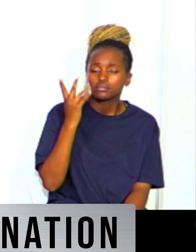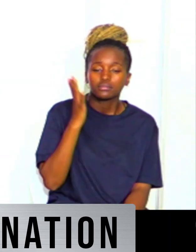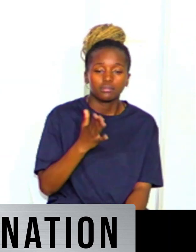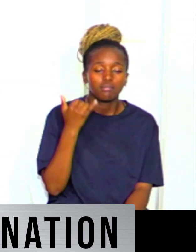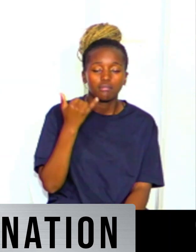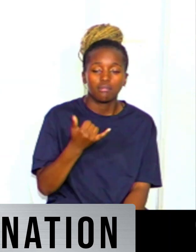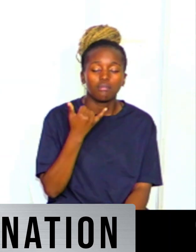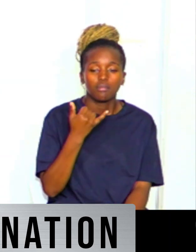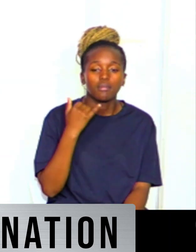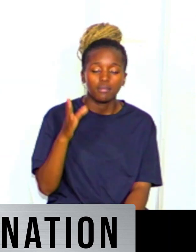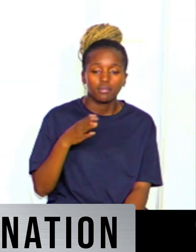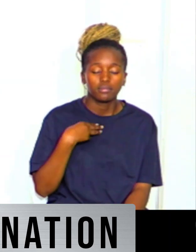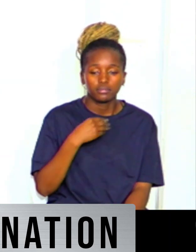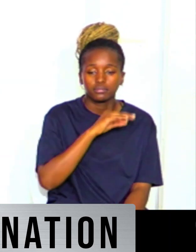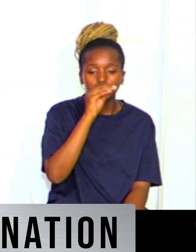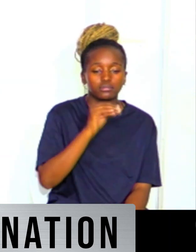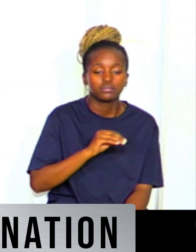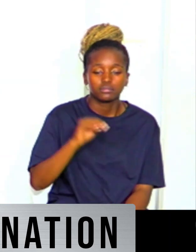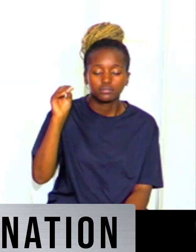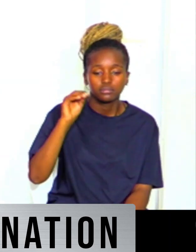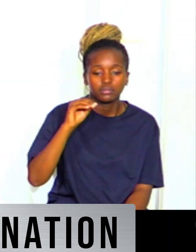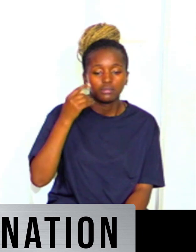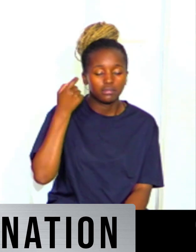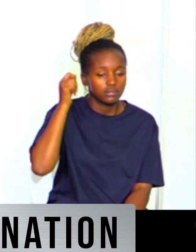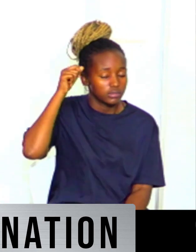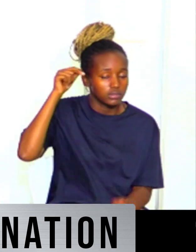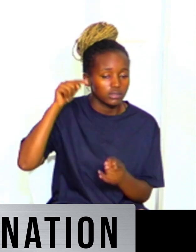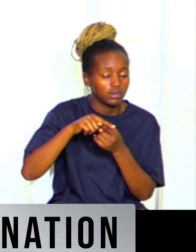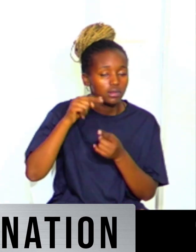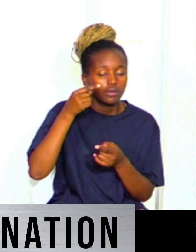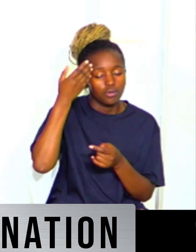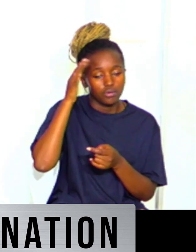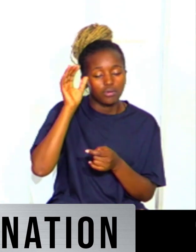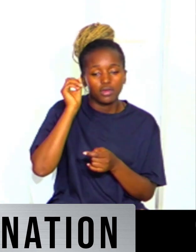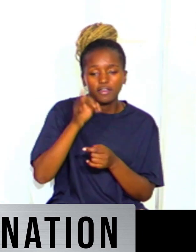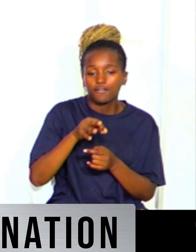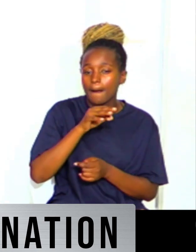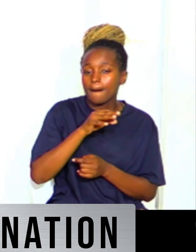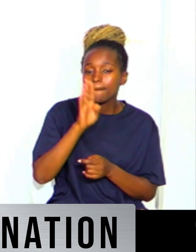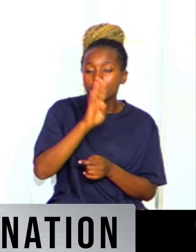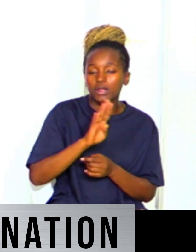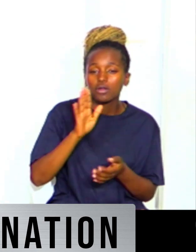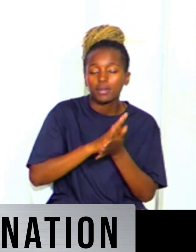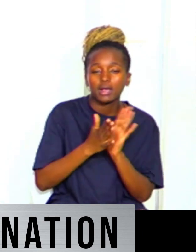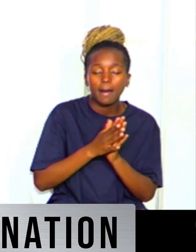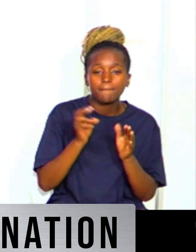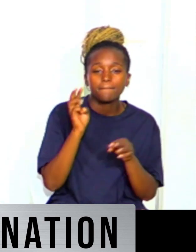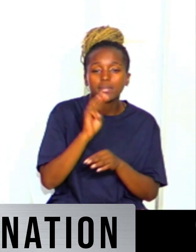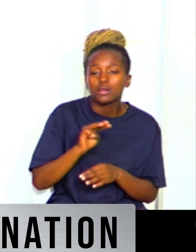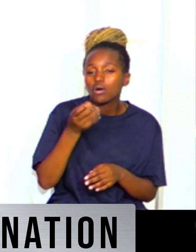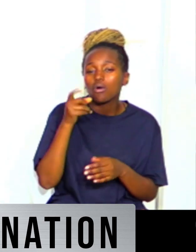until you don't know. It is 3 million. Billions have become like billion in account. It was